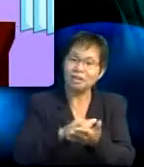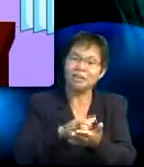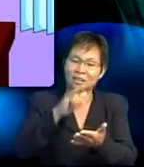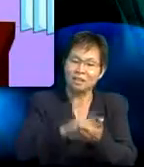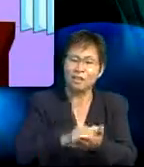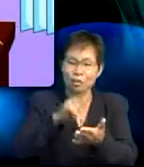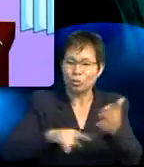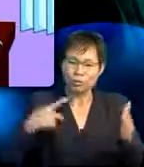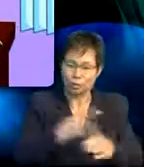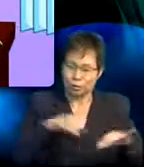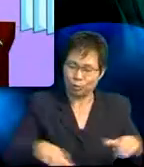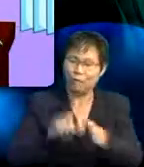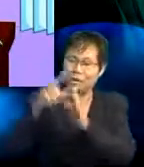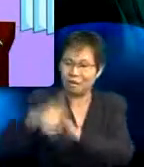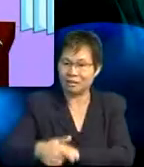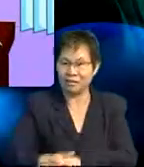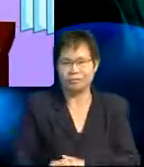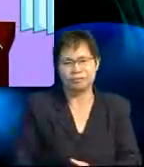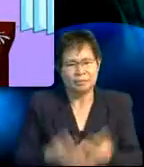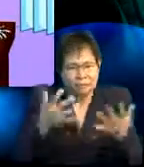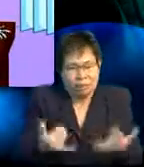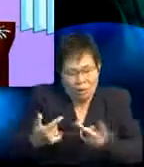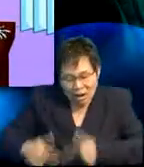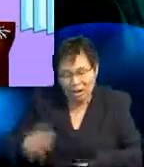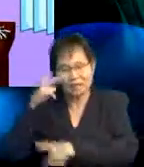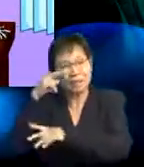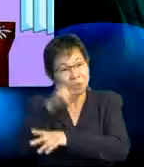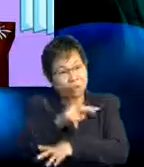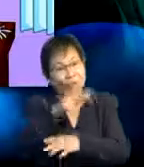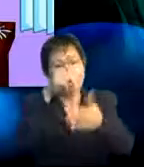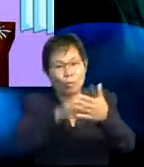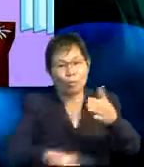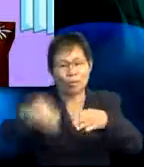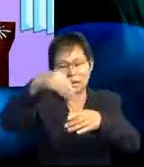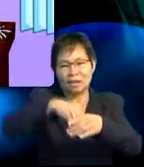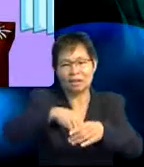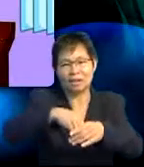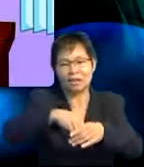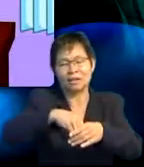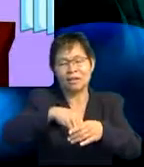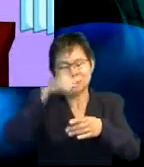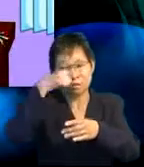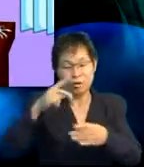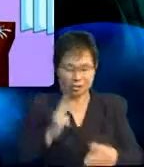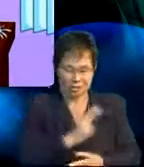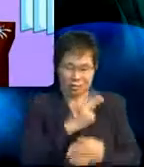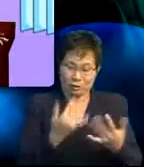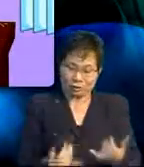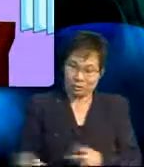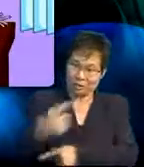do later. Now, let's take a look at what's in store for us